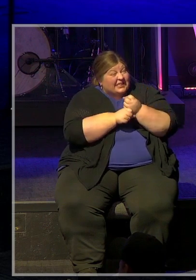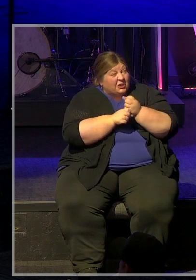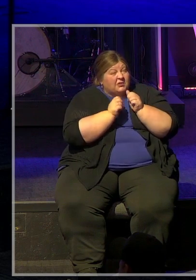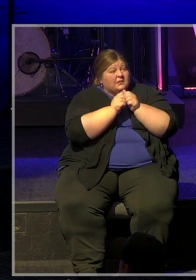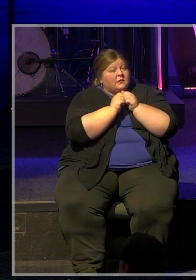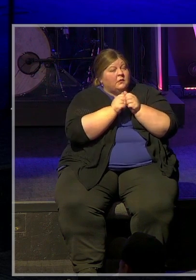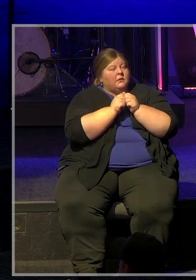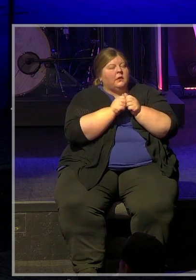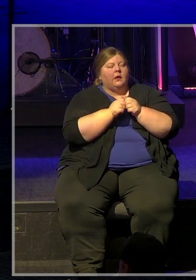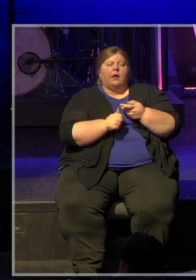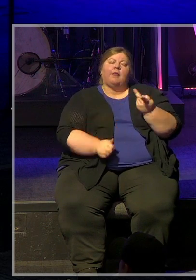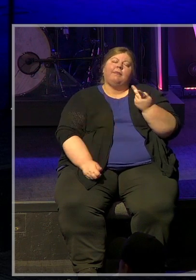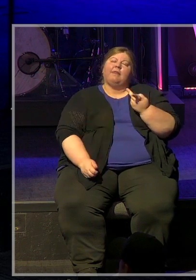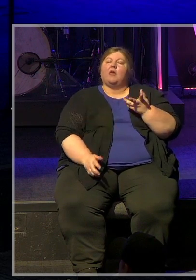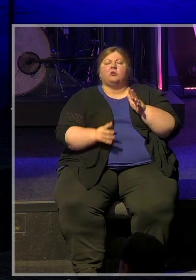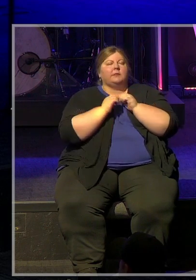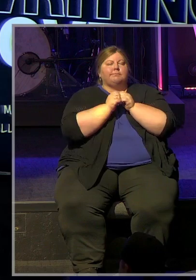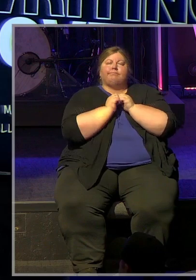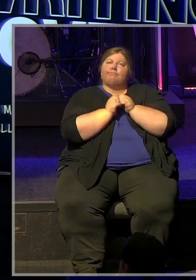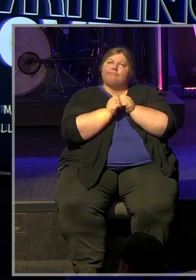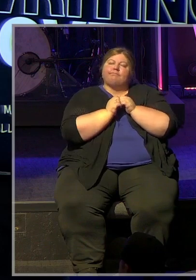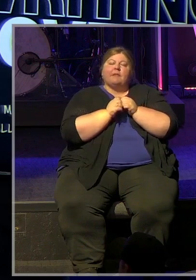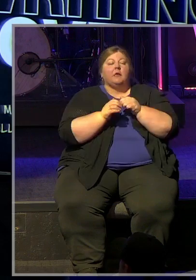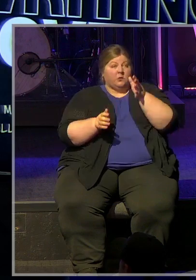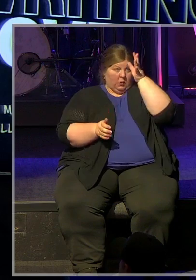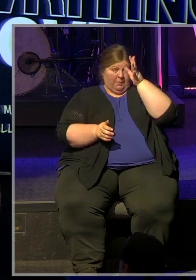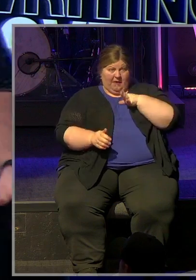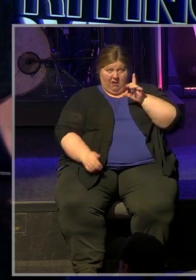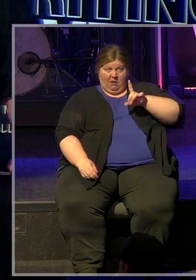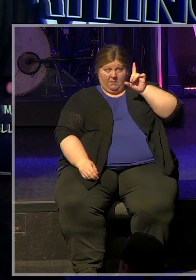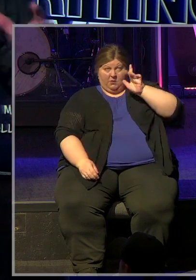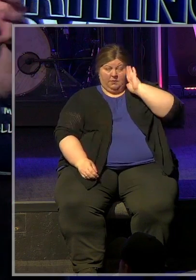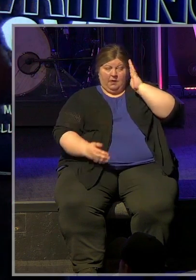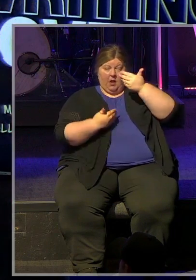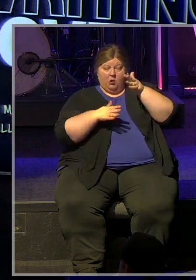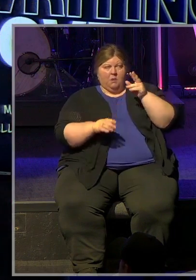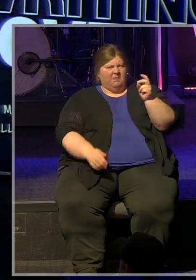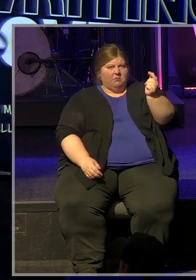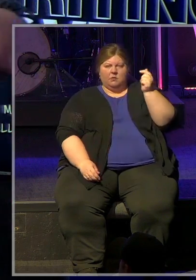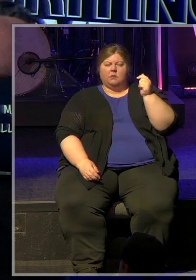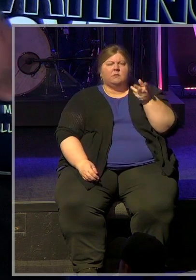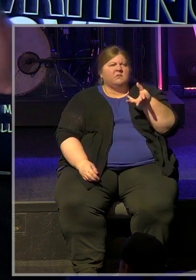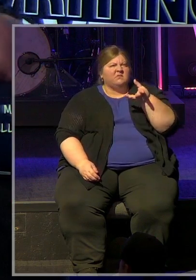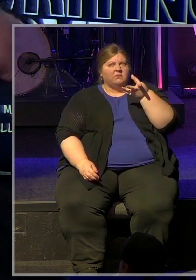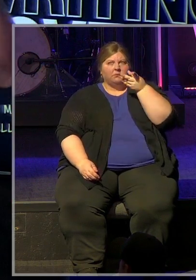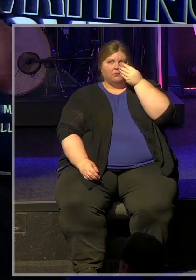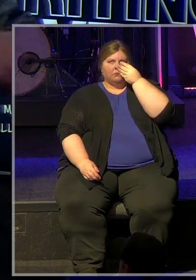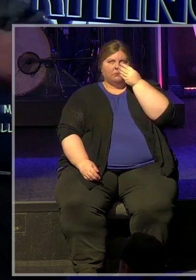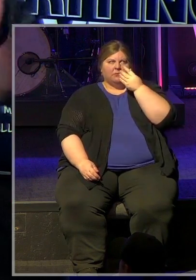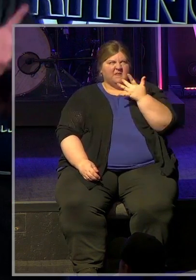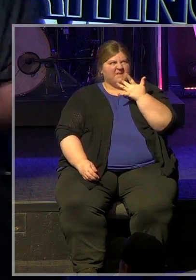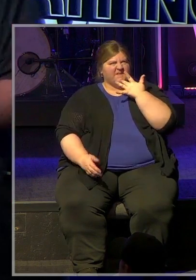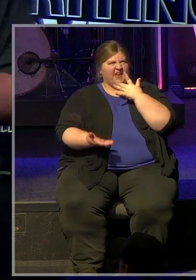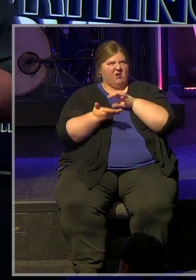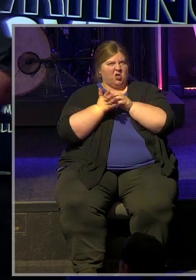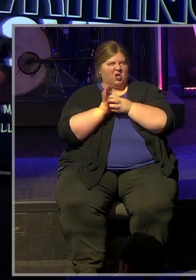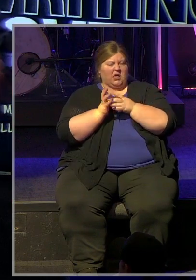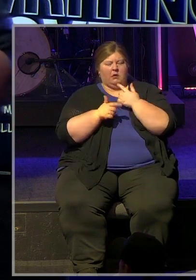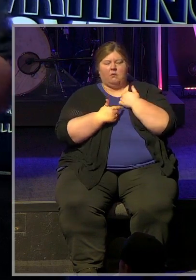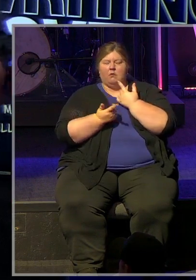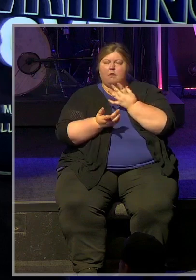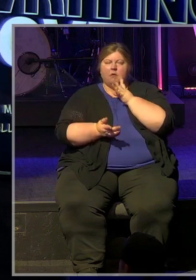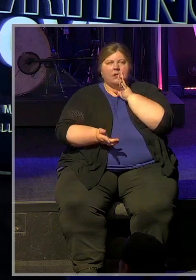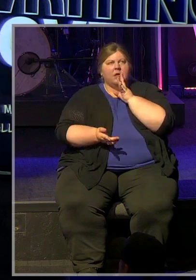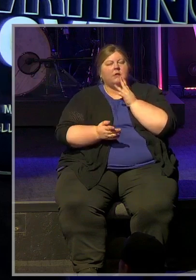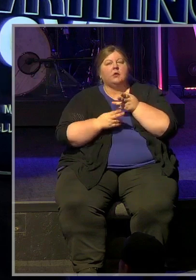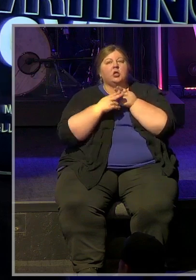just done this journey together. So as he's upstairs in his bedroom, all of a sudden, he gets this whiff of his all-time favorite cookie that he's ever had. And